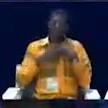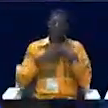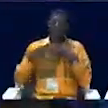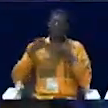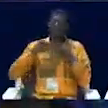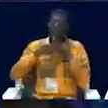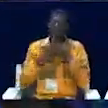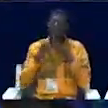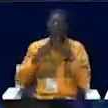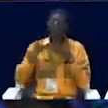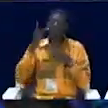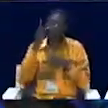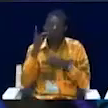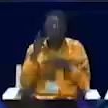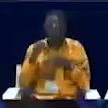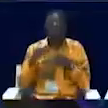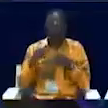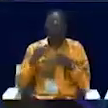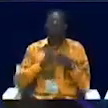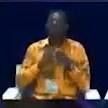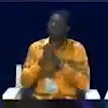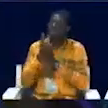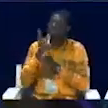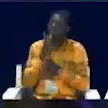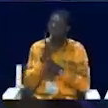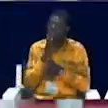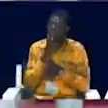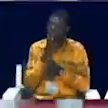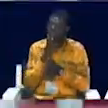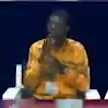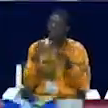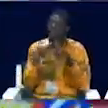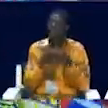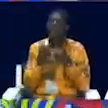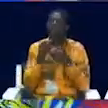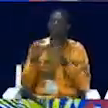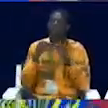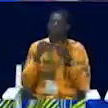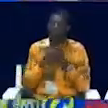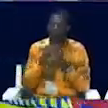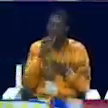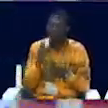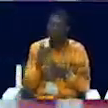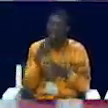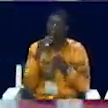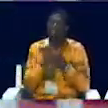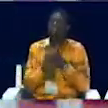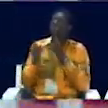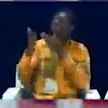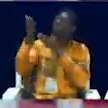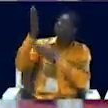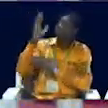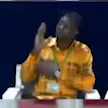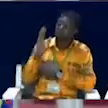ti oju yi riran won wa bi mama omode yin pe bawo lo se se madam o ni olorun ni